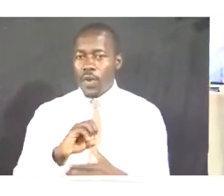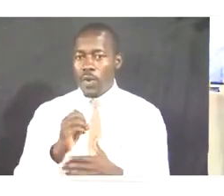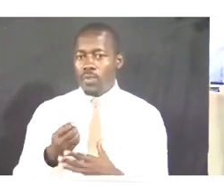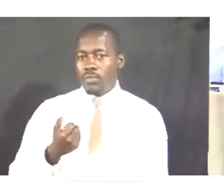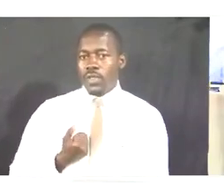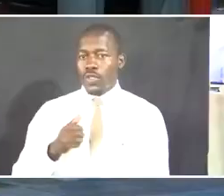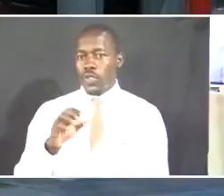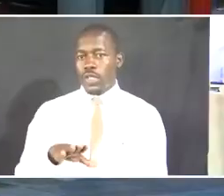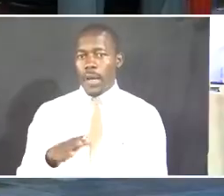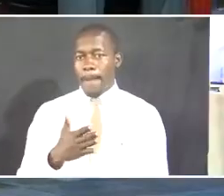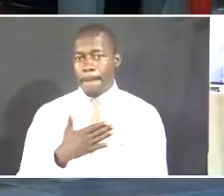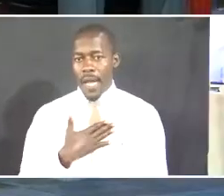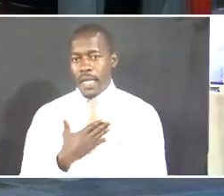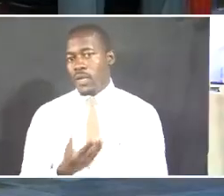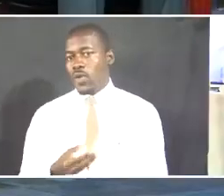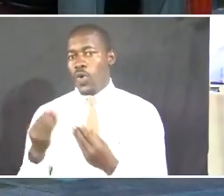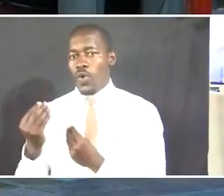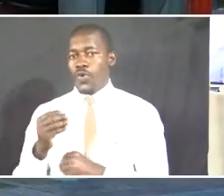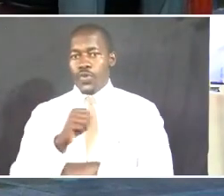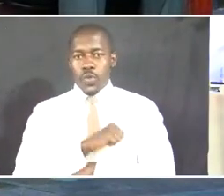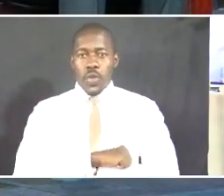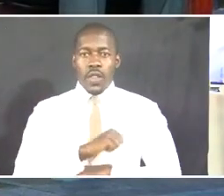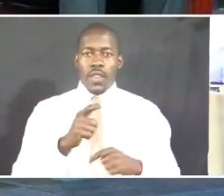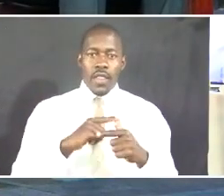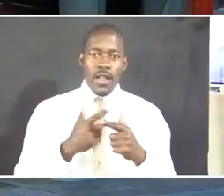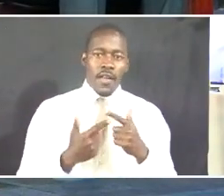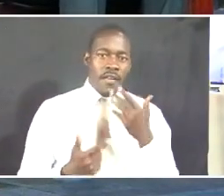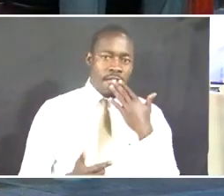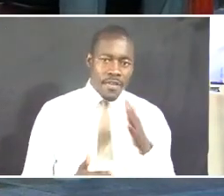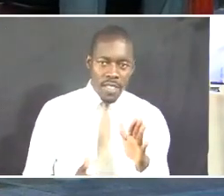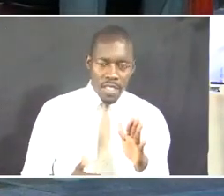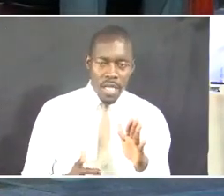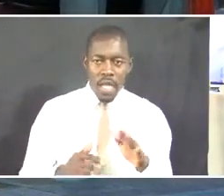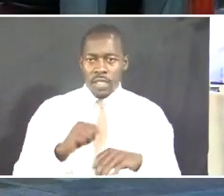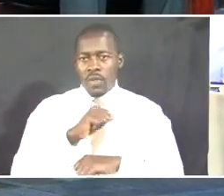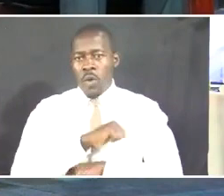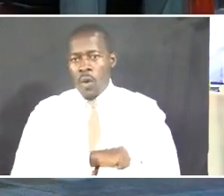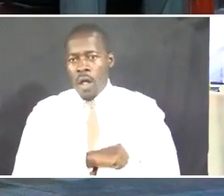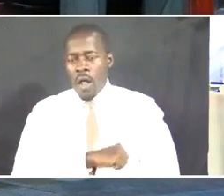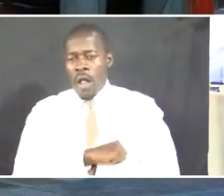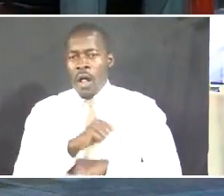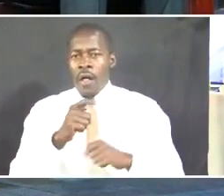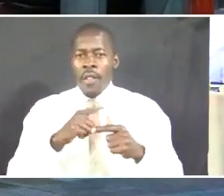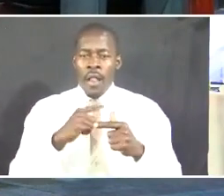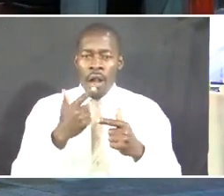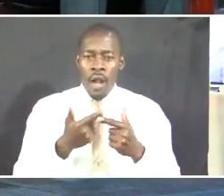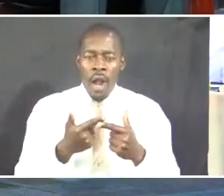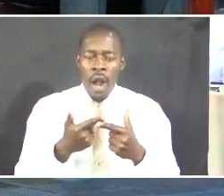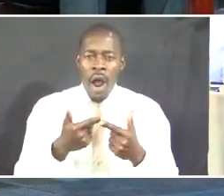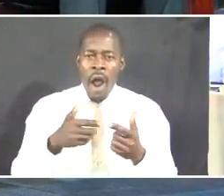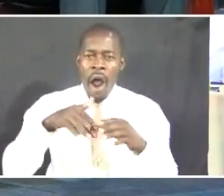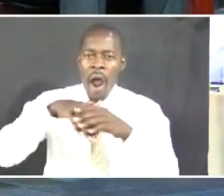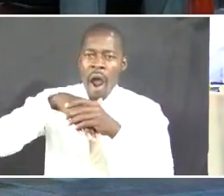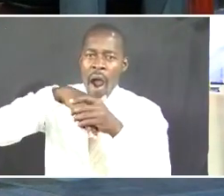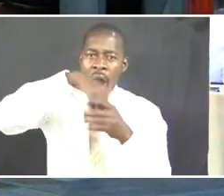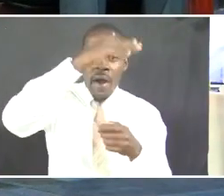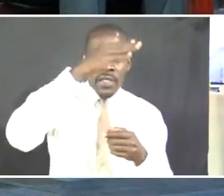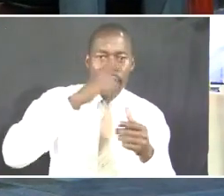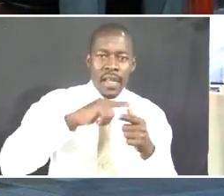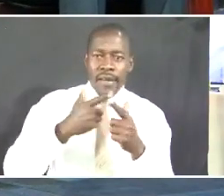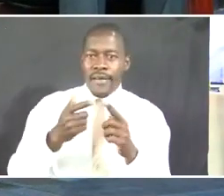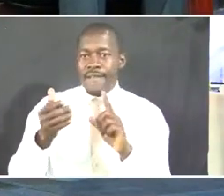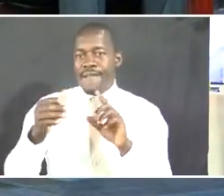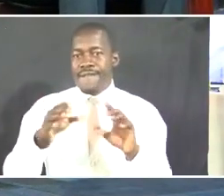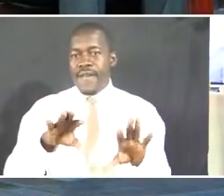they finish, there's no drama, they finish, and they go to the university, they finish, and they get a good